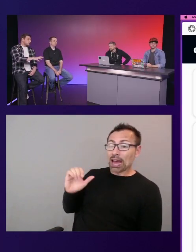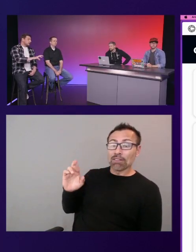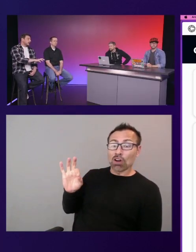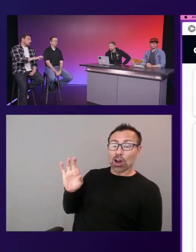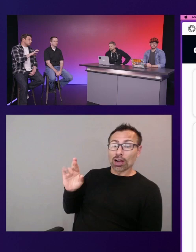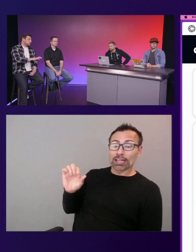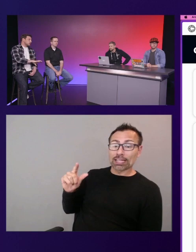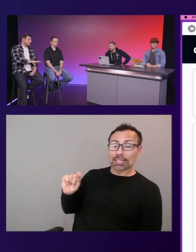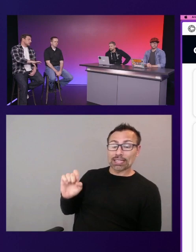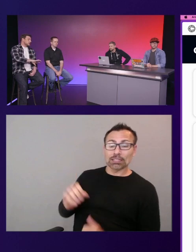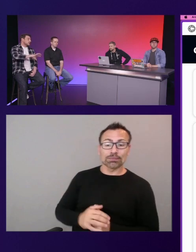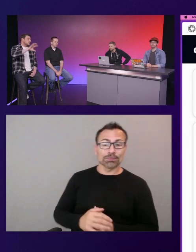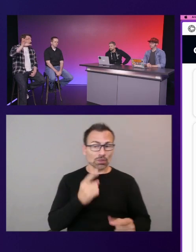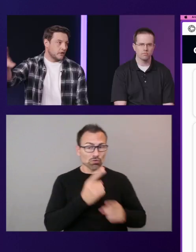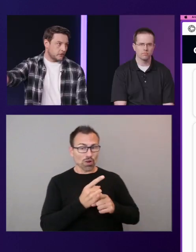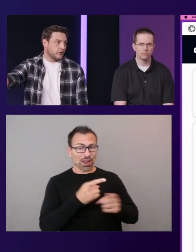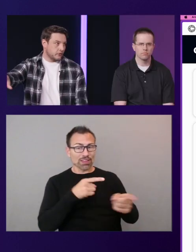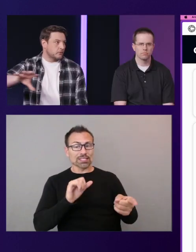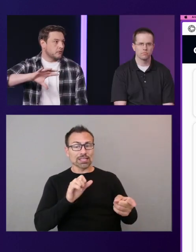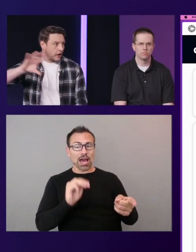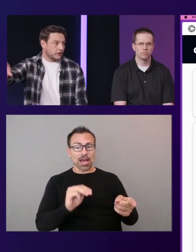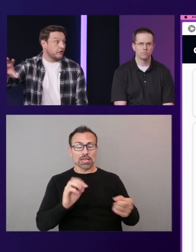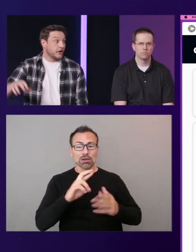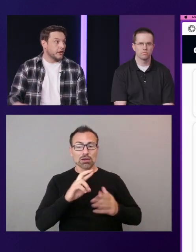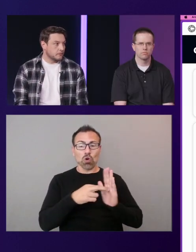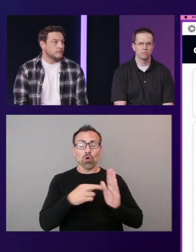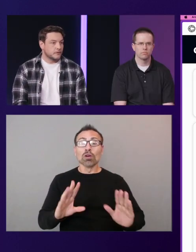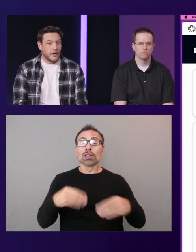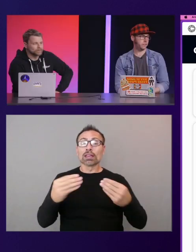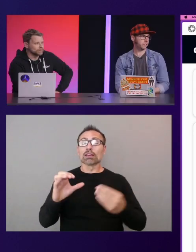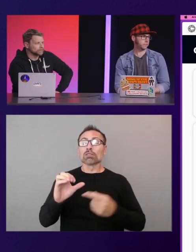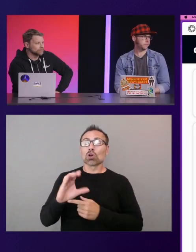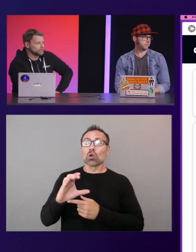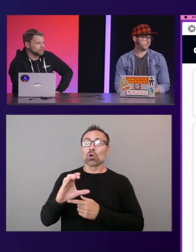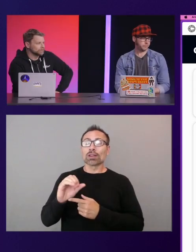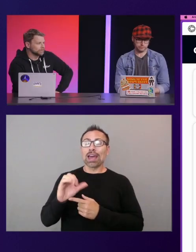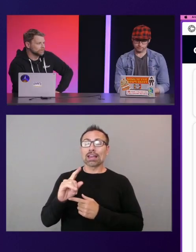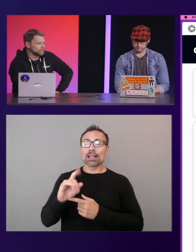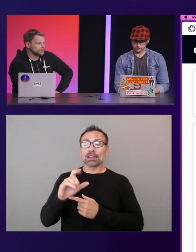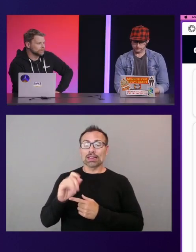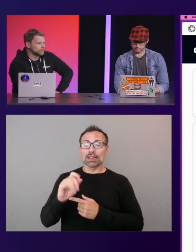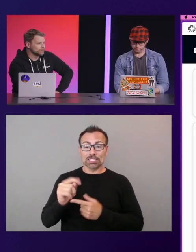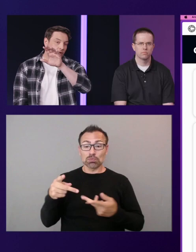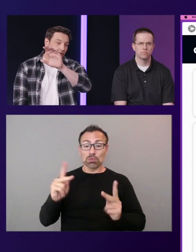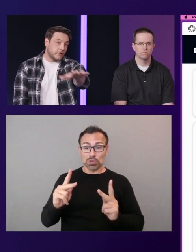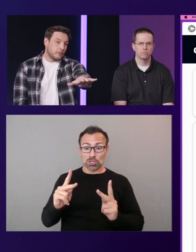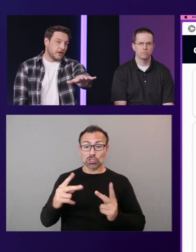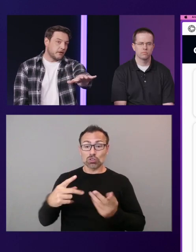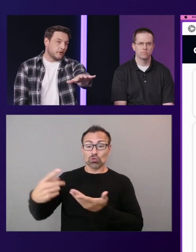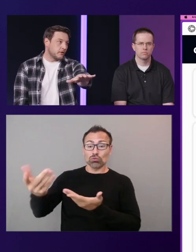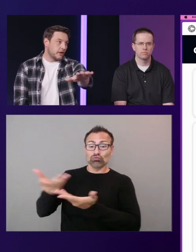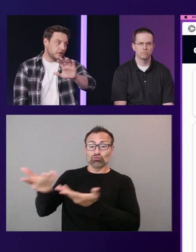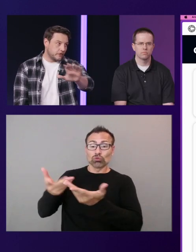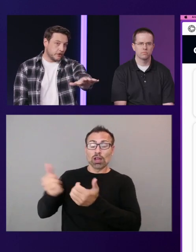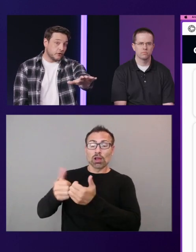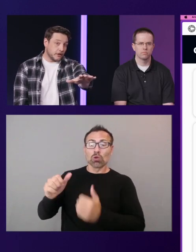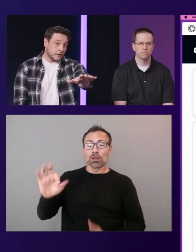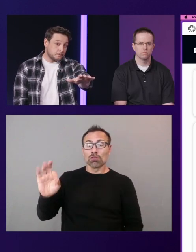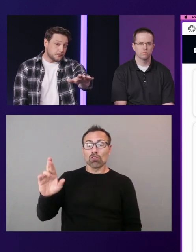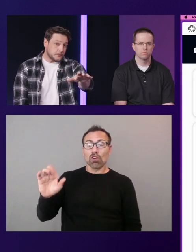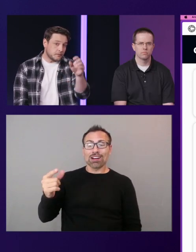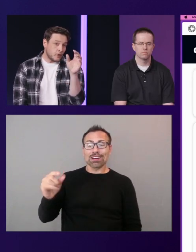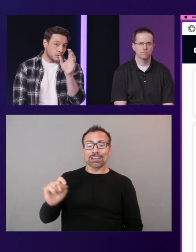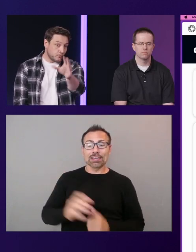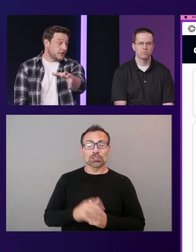gives Code Catalyst permission to talk to Fargate. Cool. Yeah, so what's really cool about this is this has now been added to Code Catalyst in a single